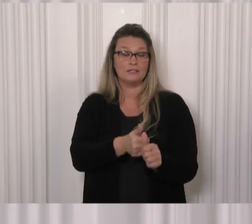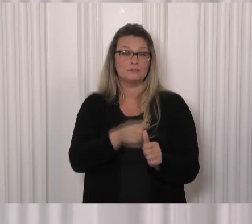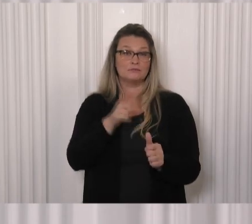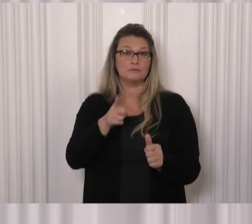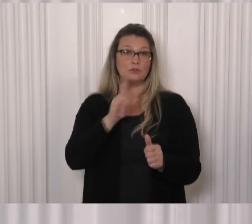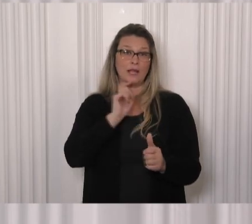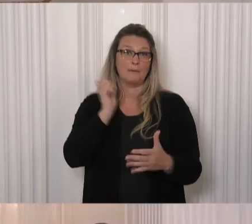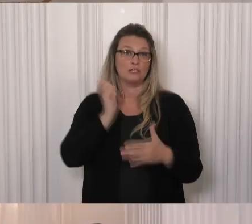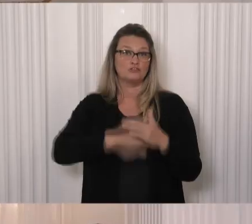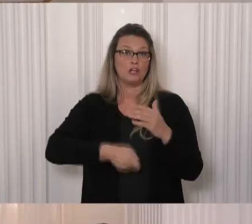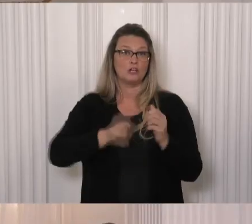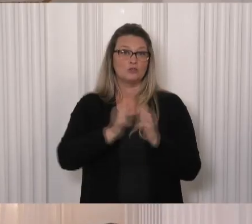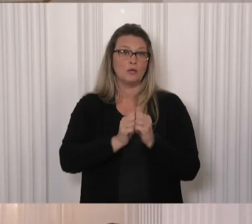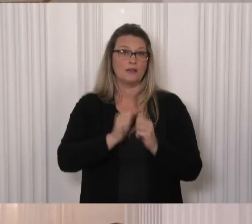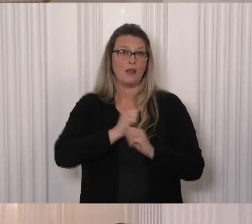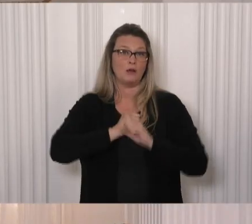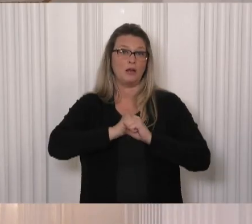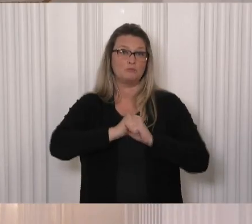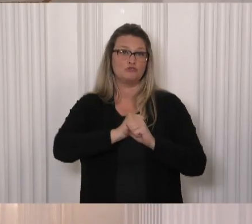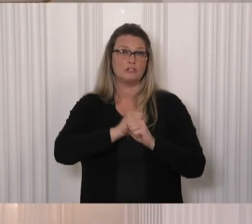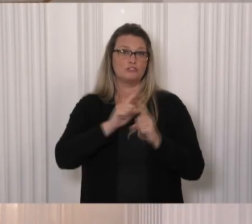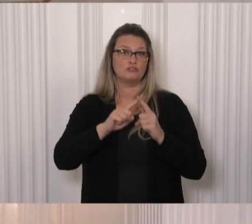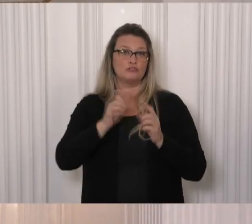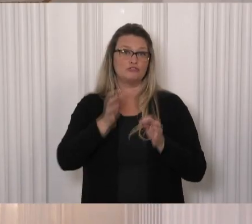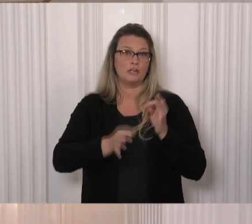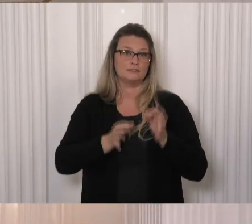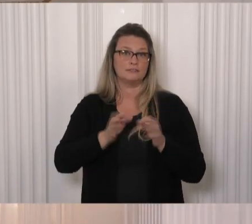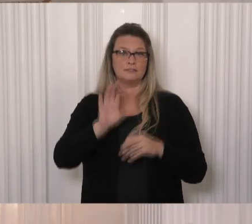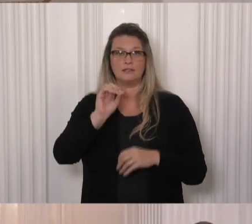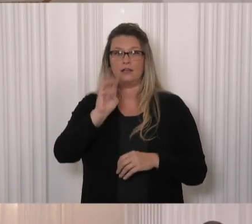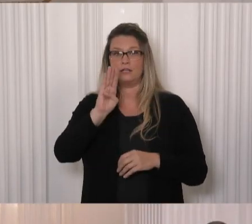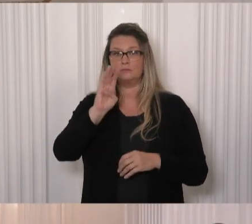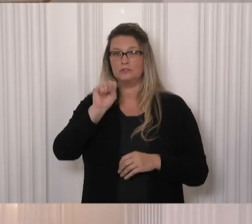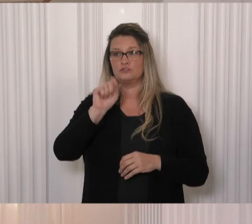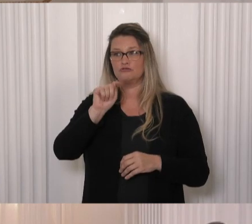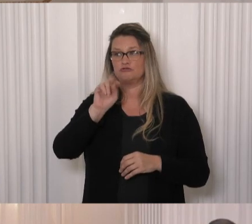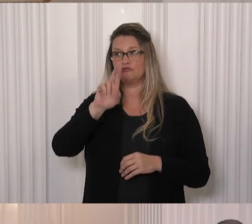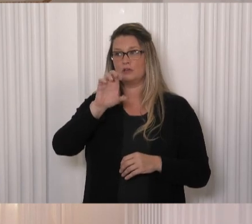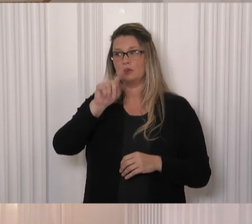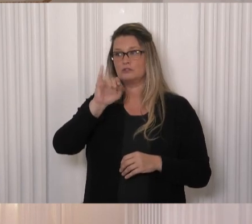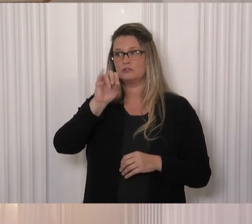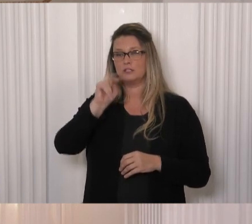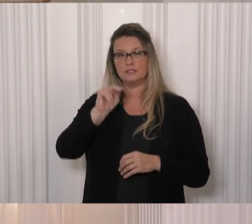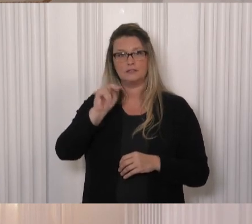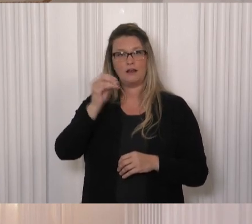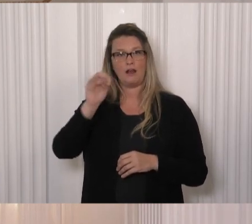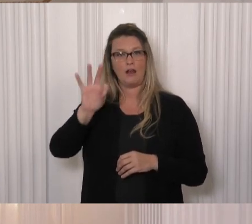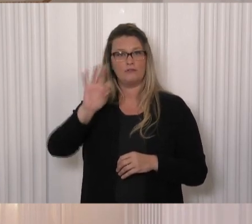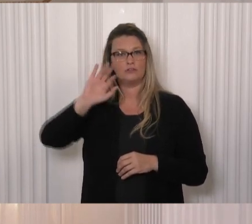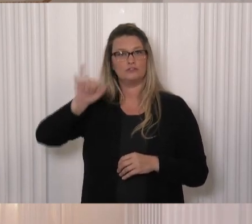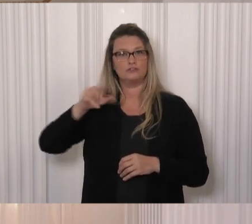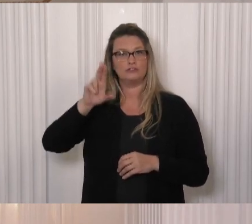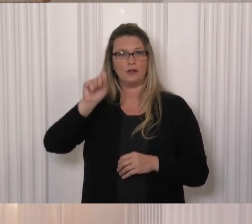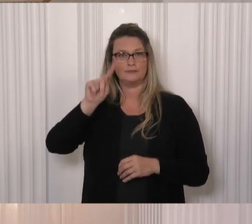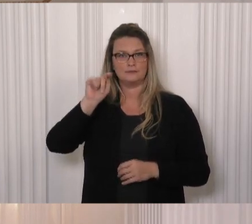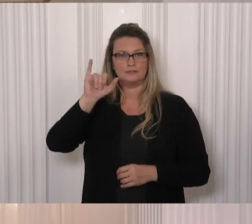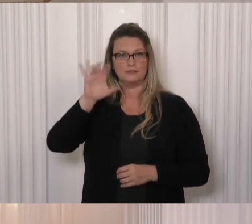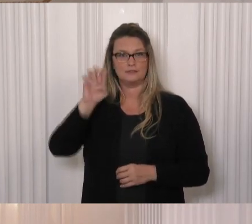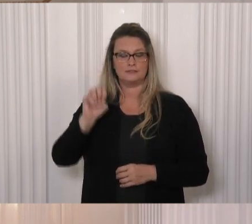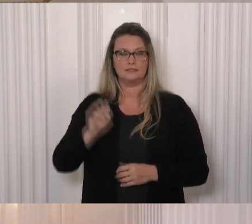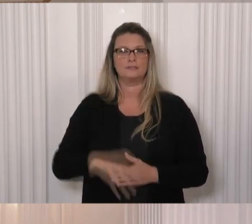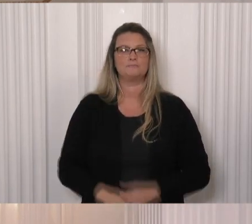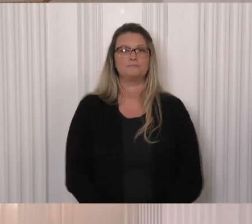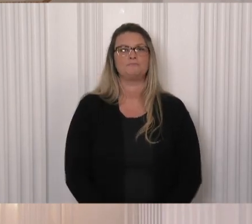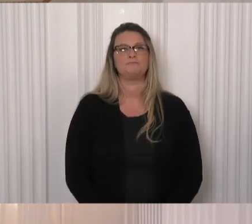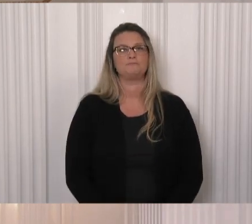Okay, thank you, Annie. Up next is Kara Lofton with West Virginia